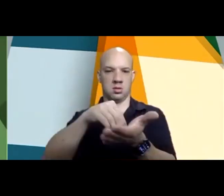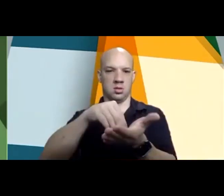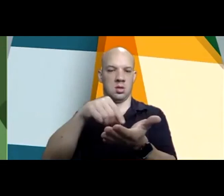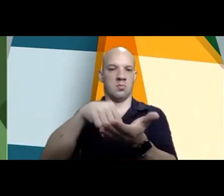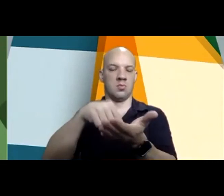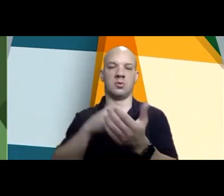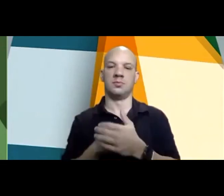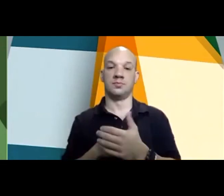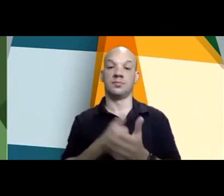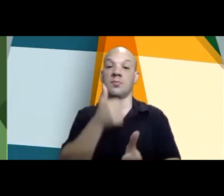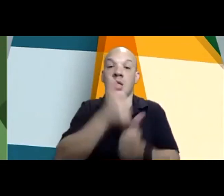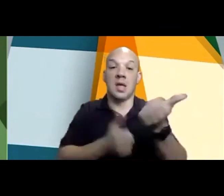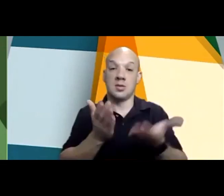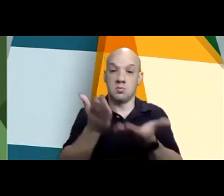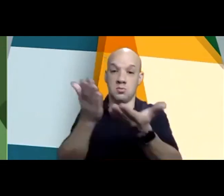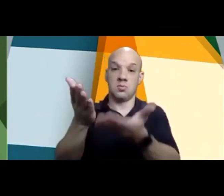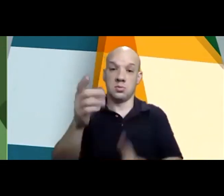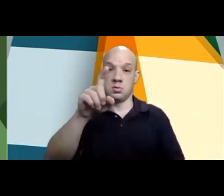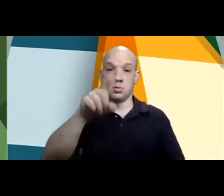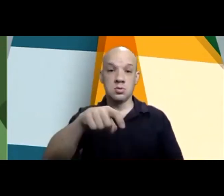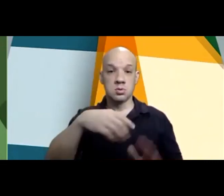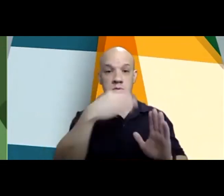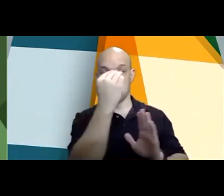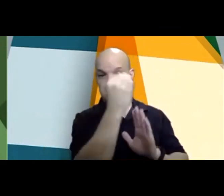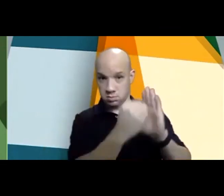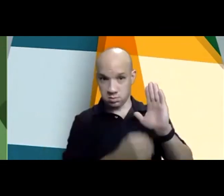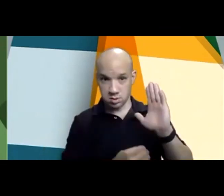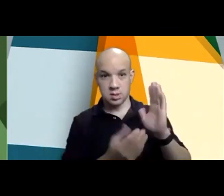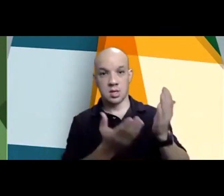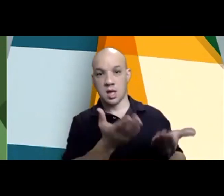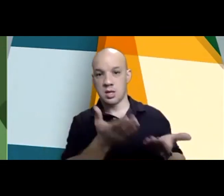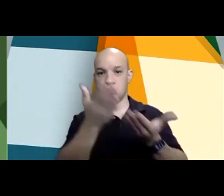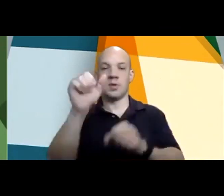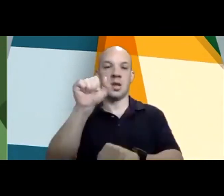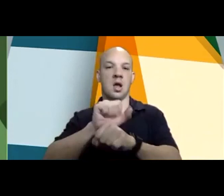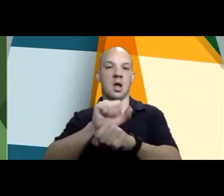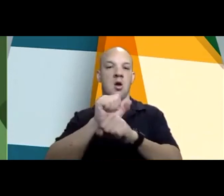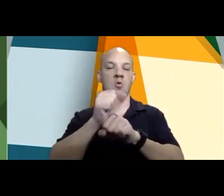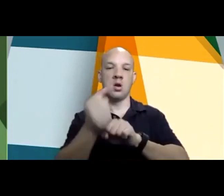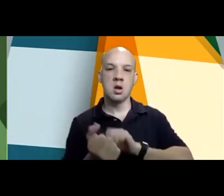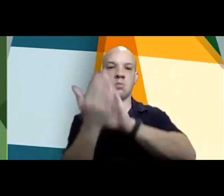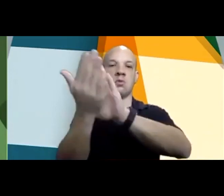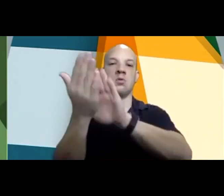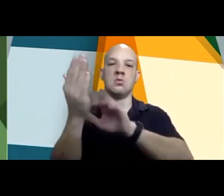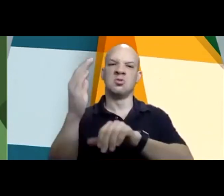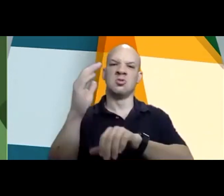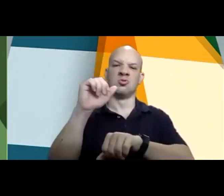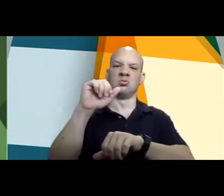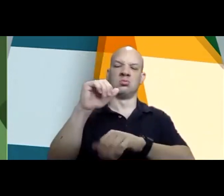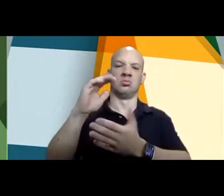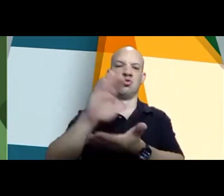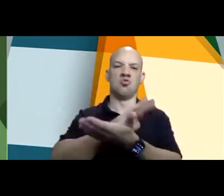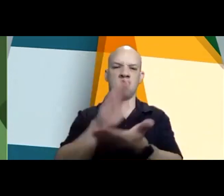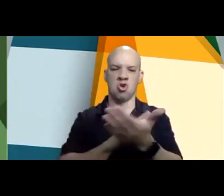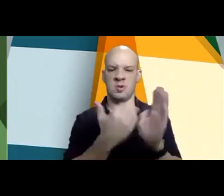proposal should draft and submit a work approach document as part of the